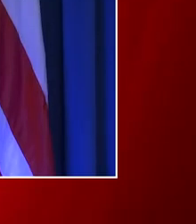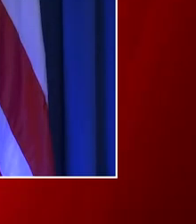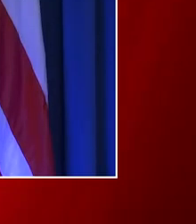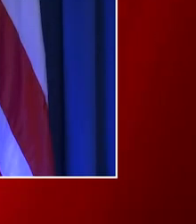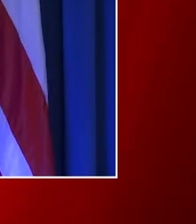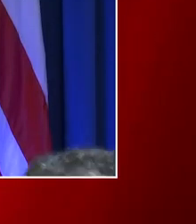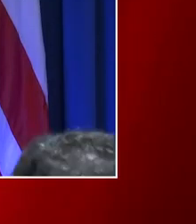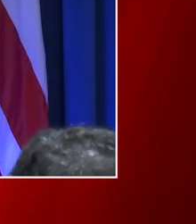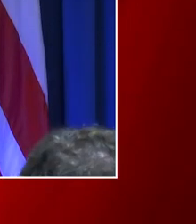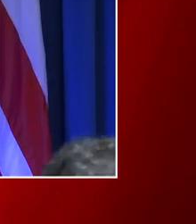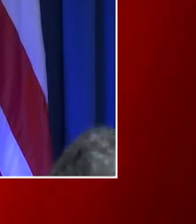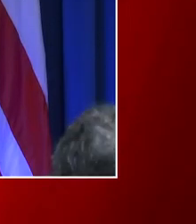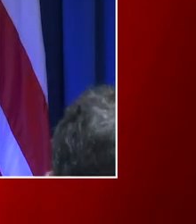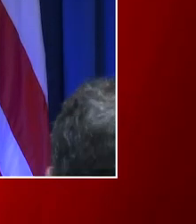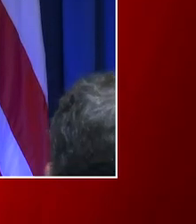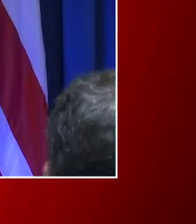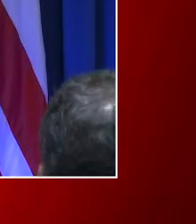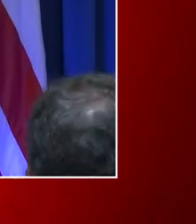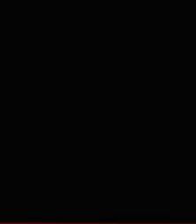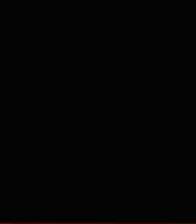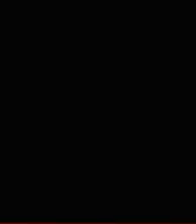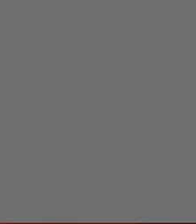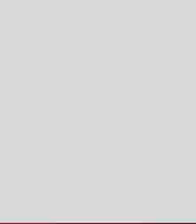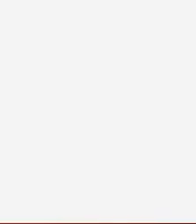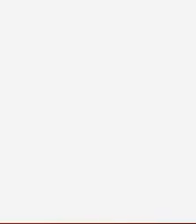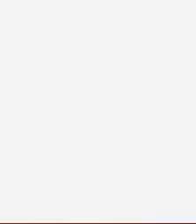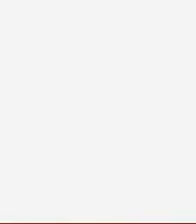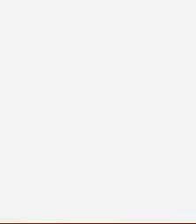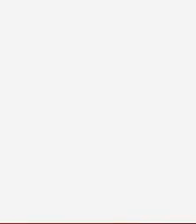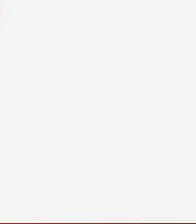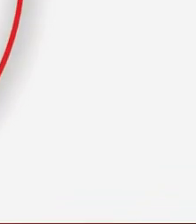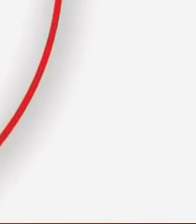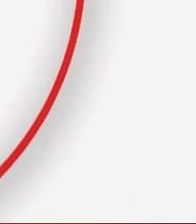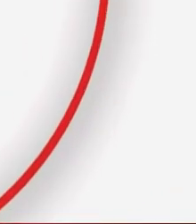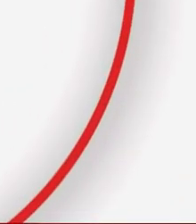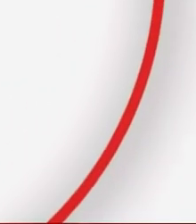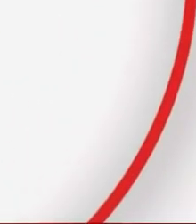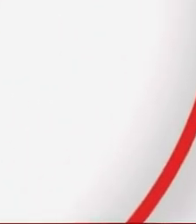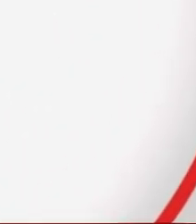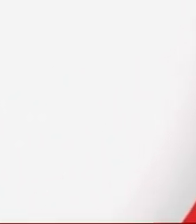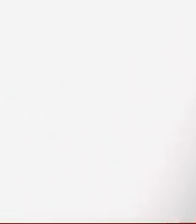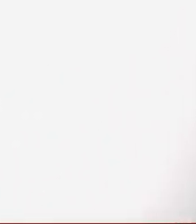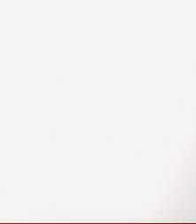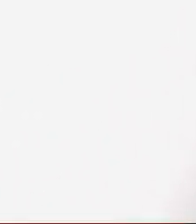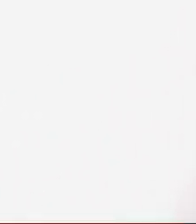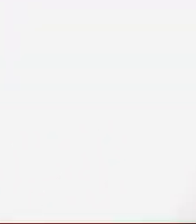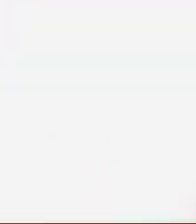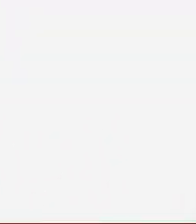Thank you guys. I can't with you anymore.